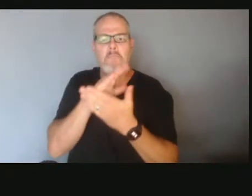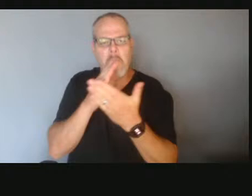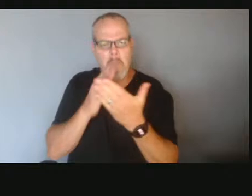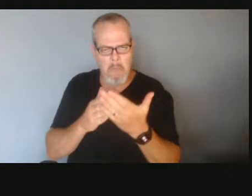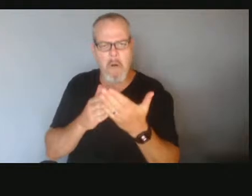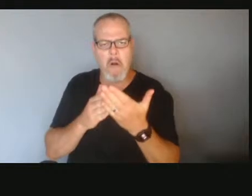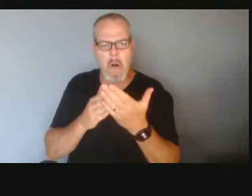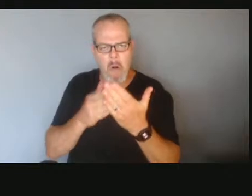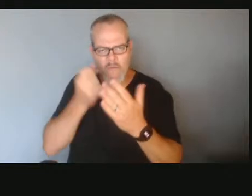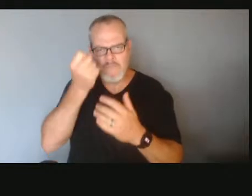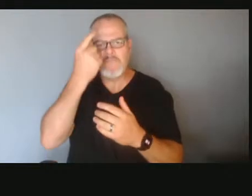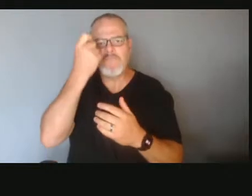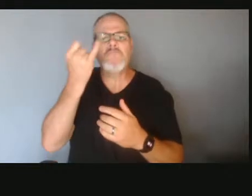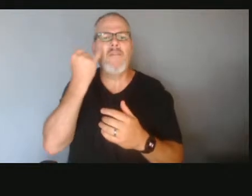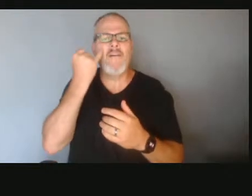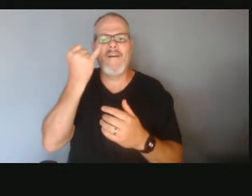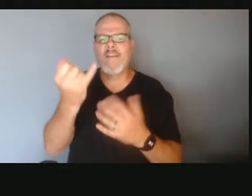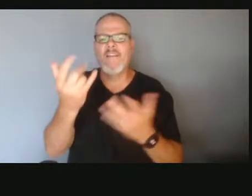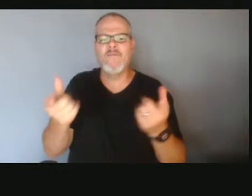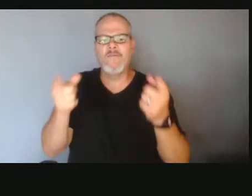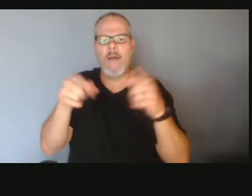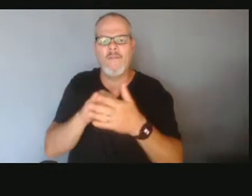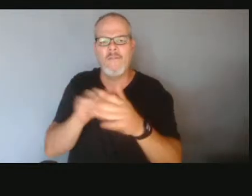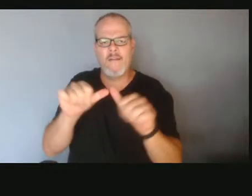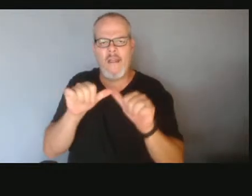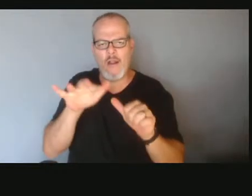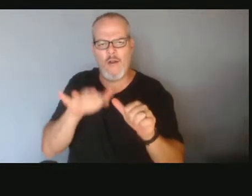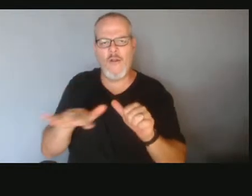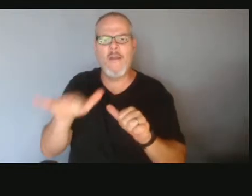It seems like it's drifting in that direction at low levels right there.